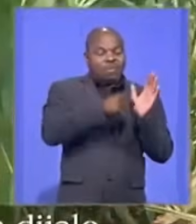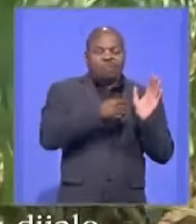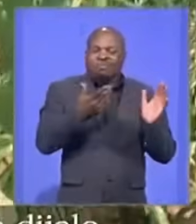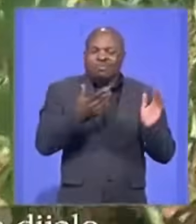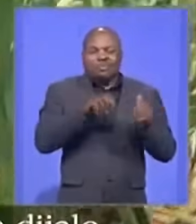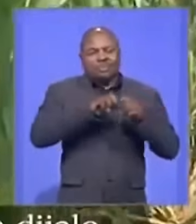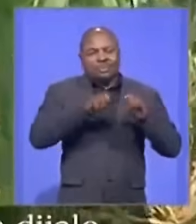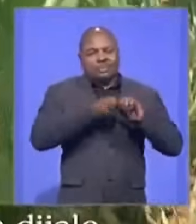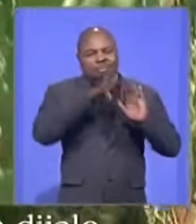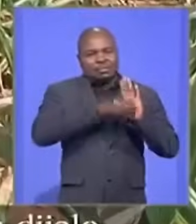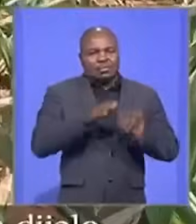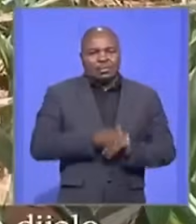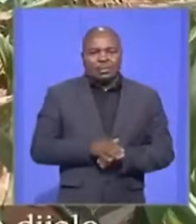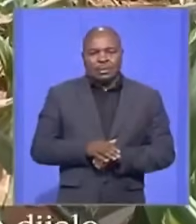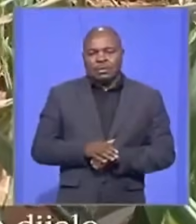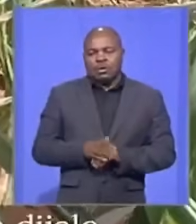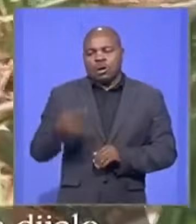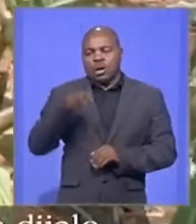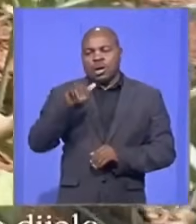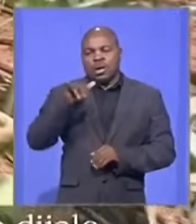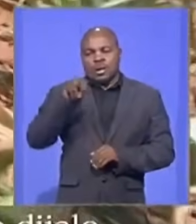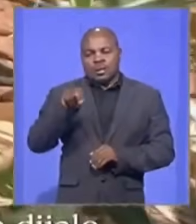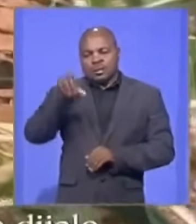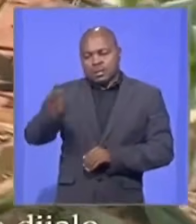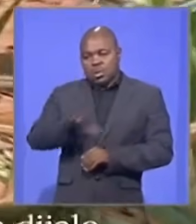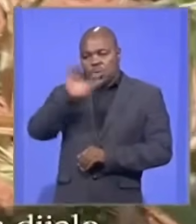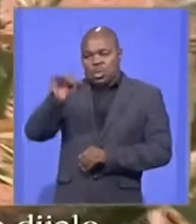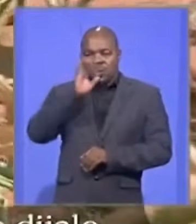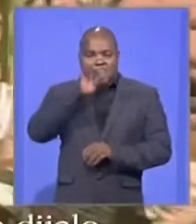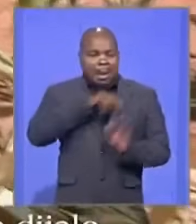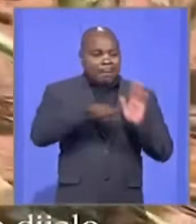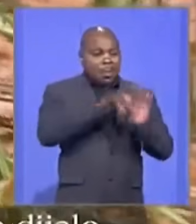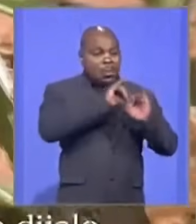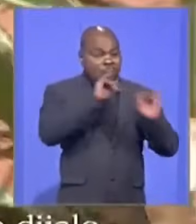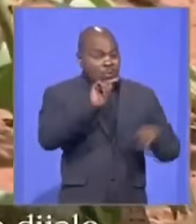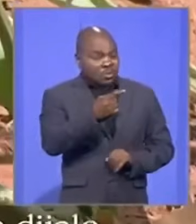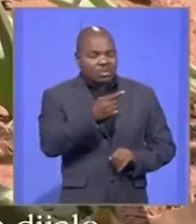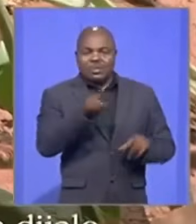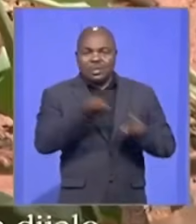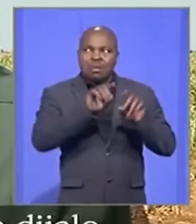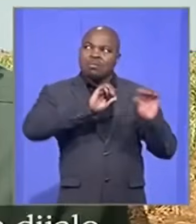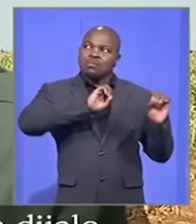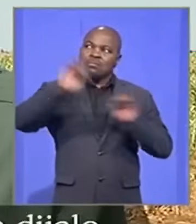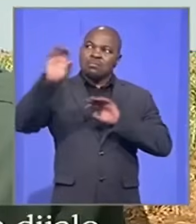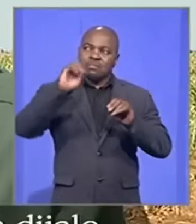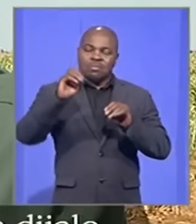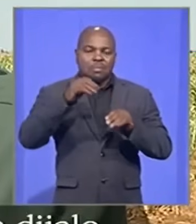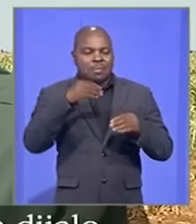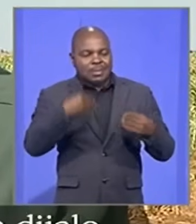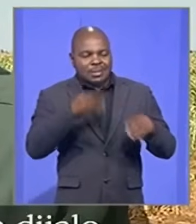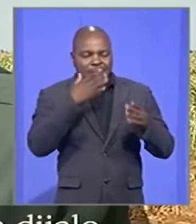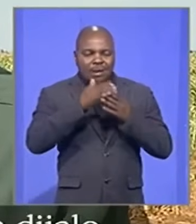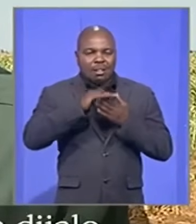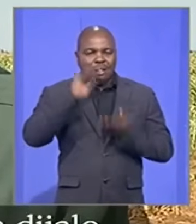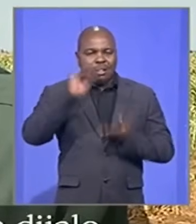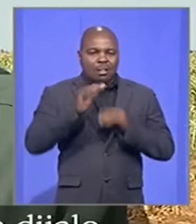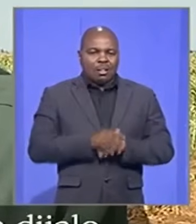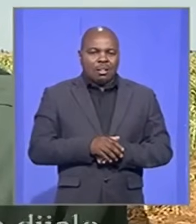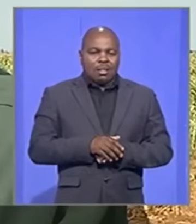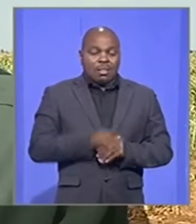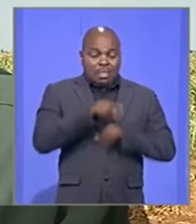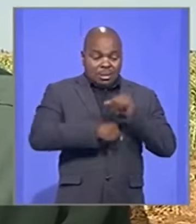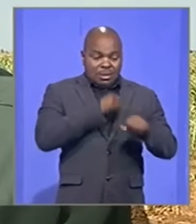kitla fela se kgoreletsa phitlhelelo ya dijalo tseno mme se ka ama le palo ya diromelwa ntle. We're not expecting a lot of exports this year.